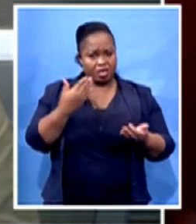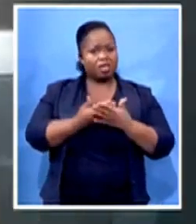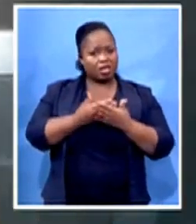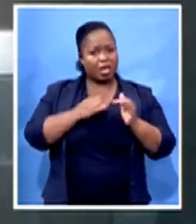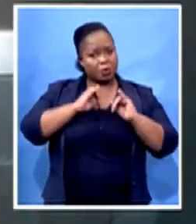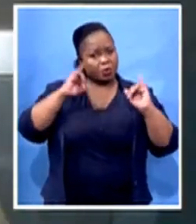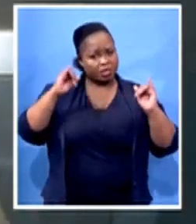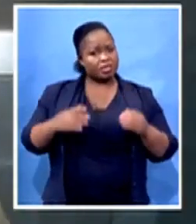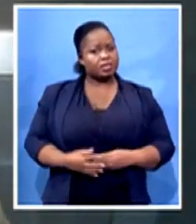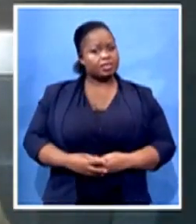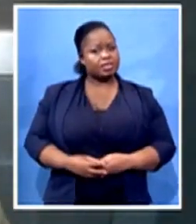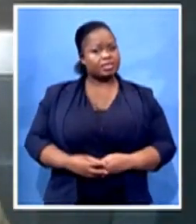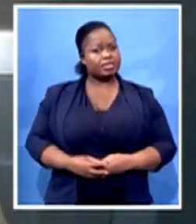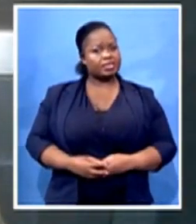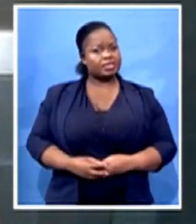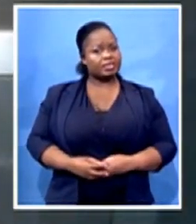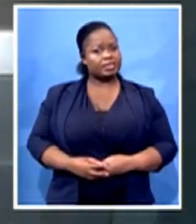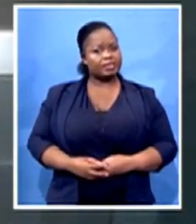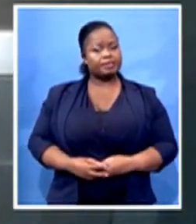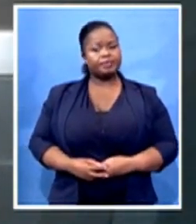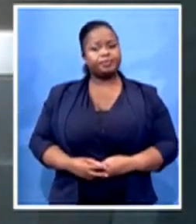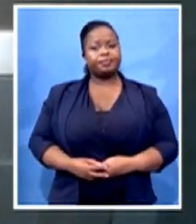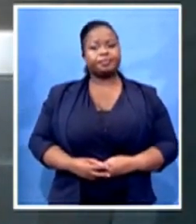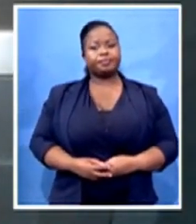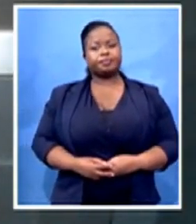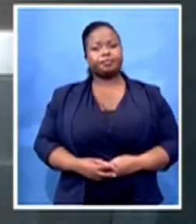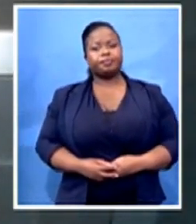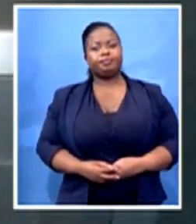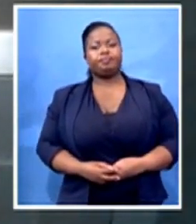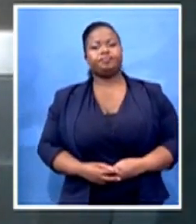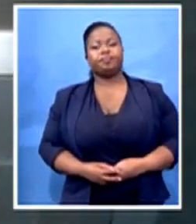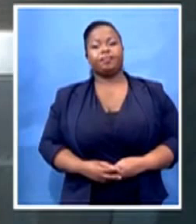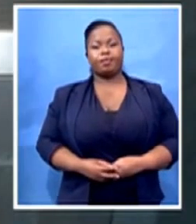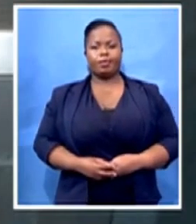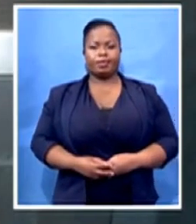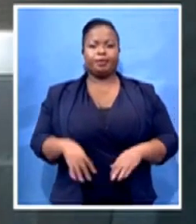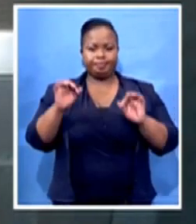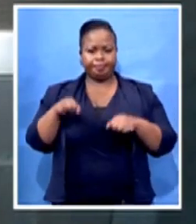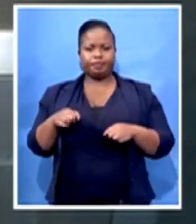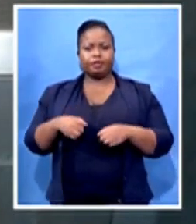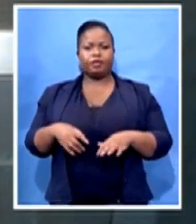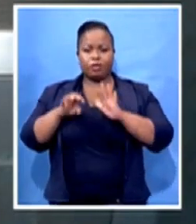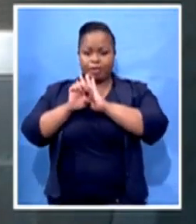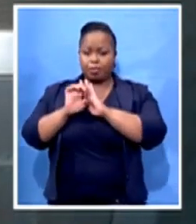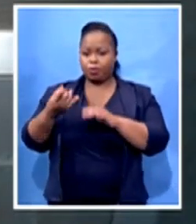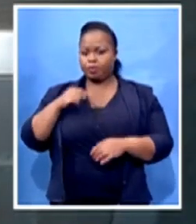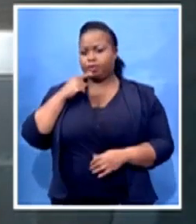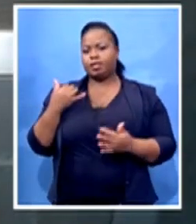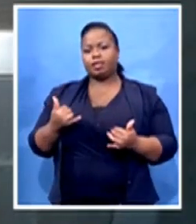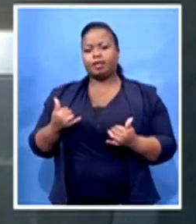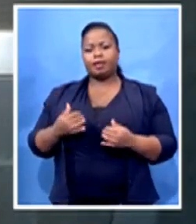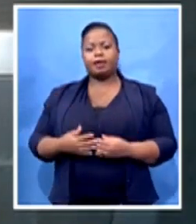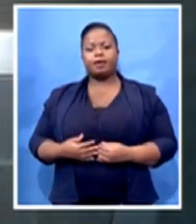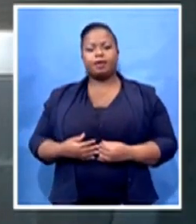So look, I think let's take the collaboration example that you just mentioned. Now, certainly it's like you get into